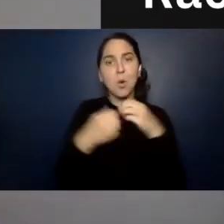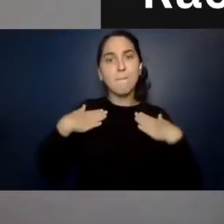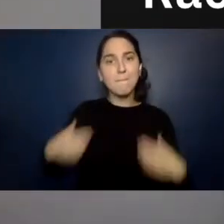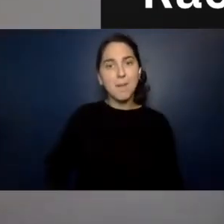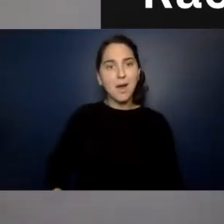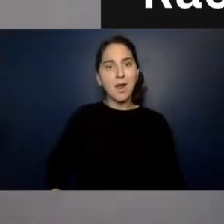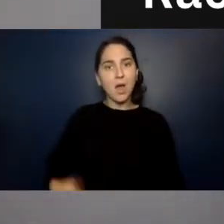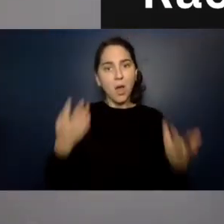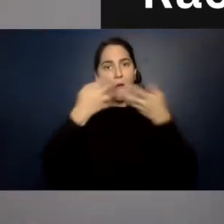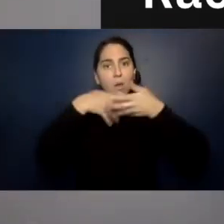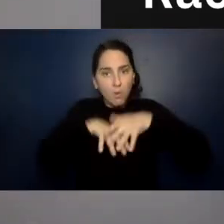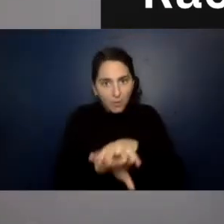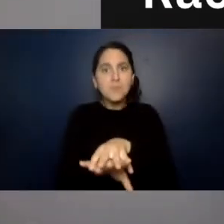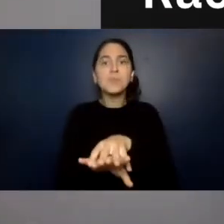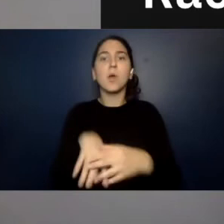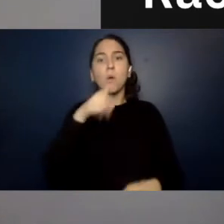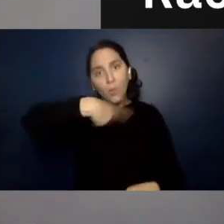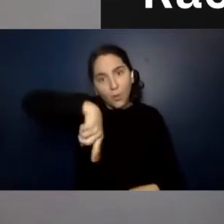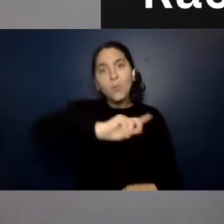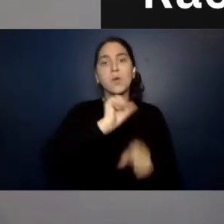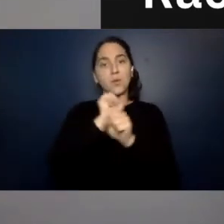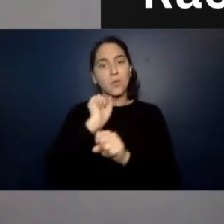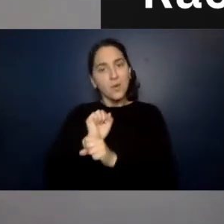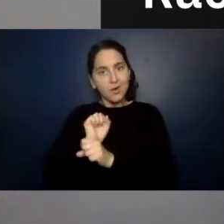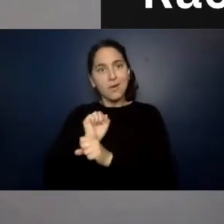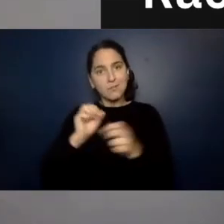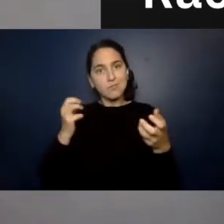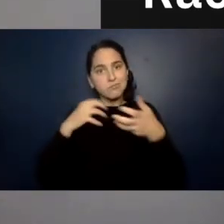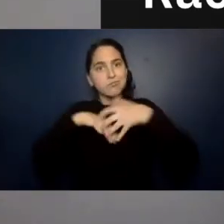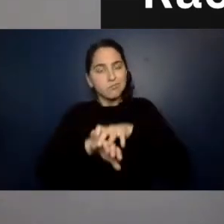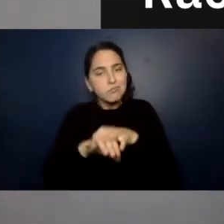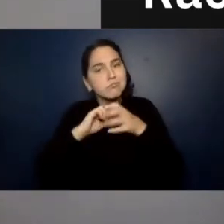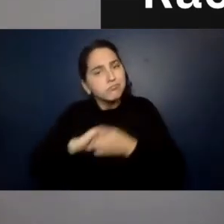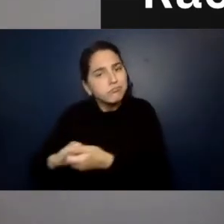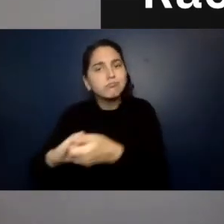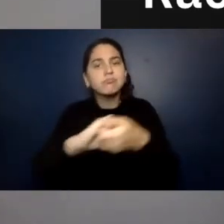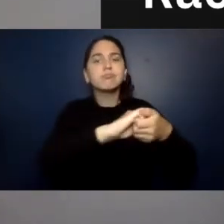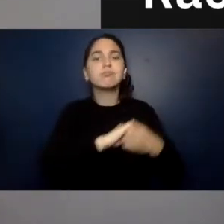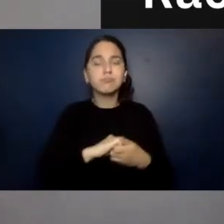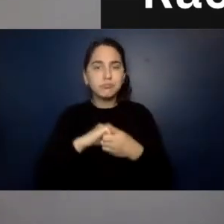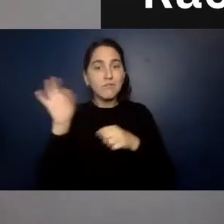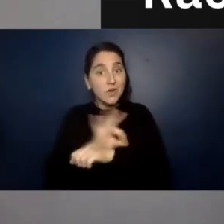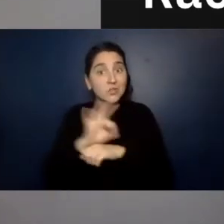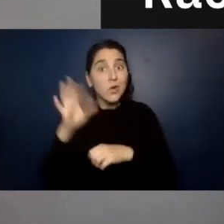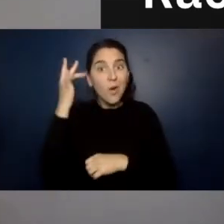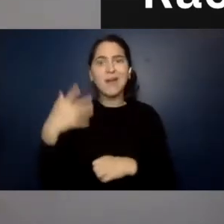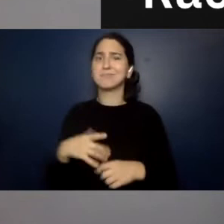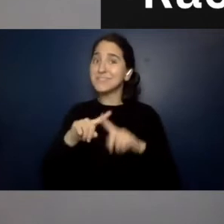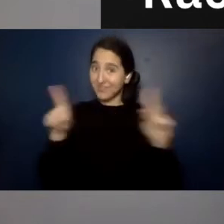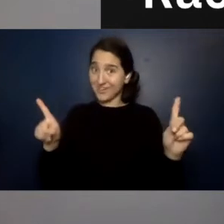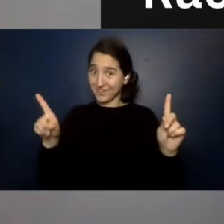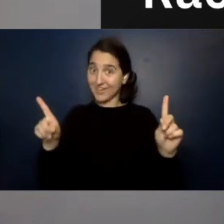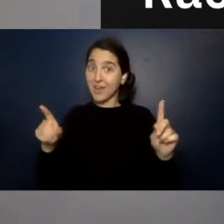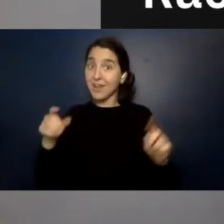so radical in the beginning when we were called nonconformists. Then we were exiled, then even murdered. This is when John Smythe